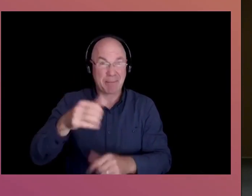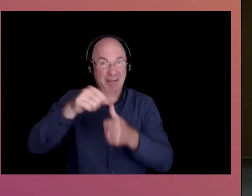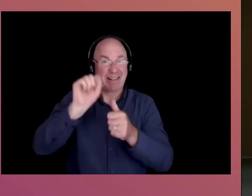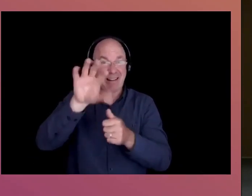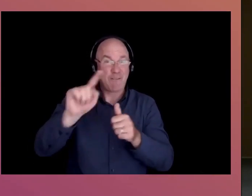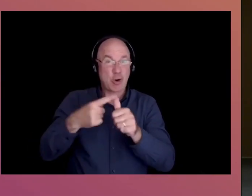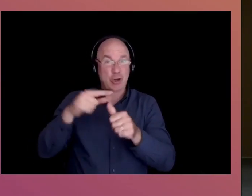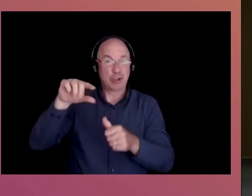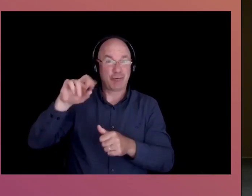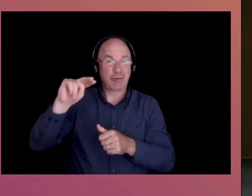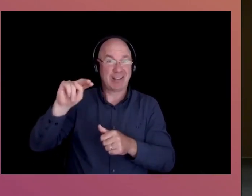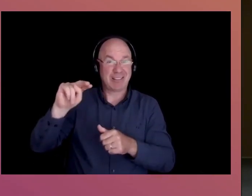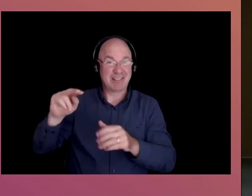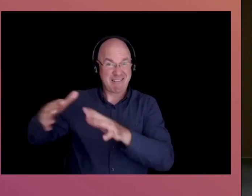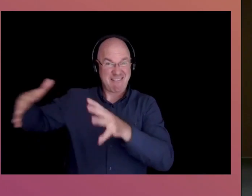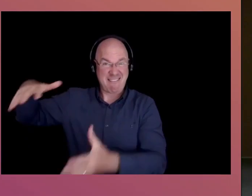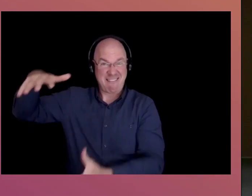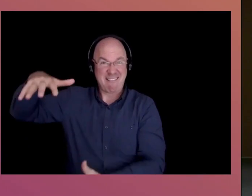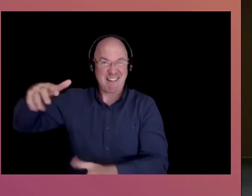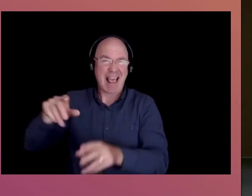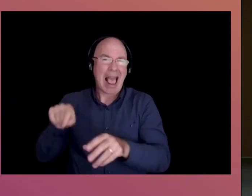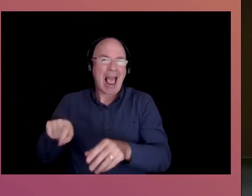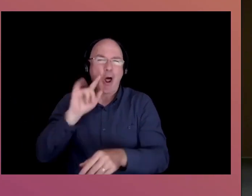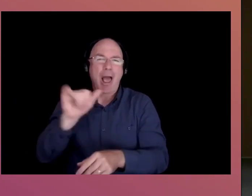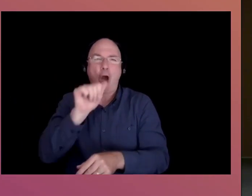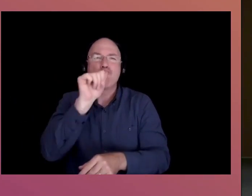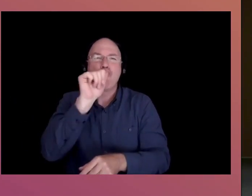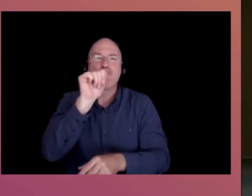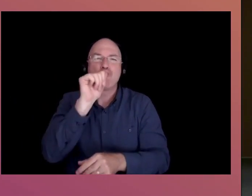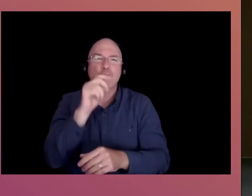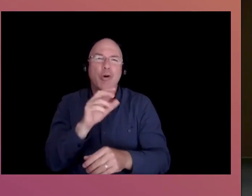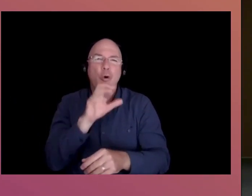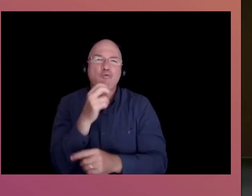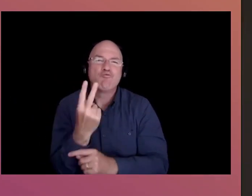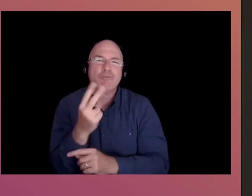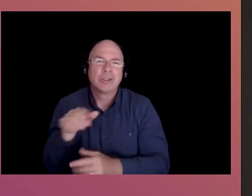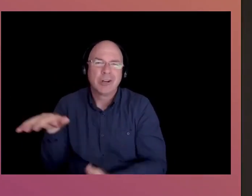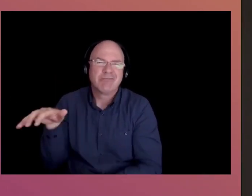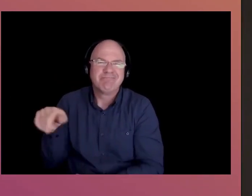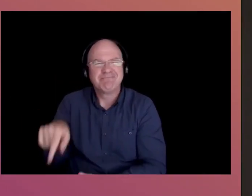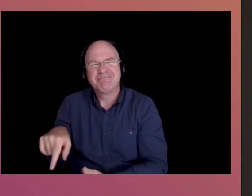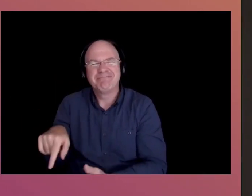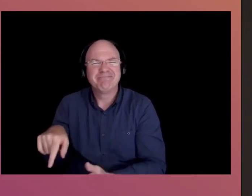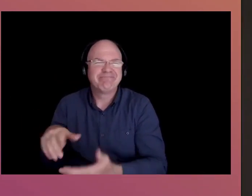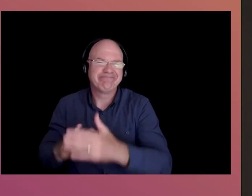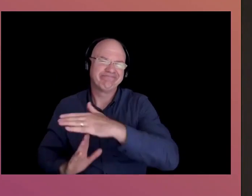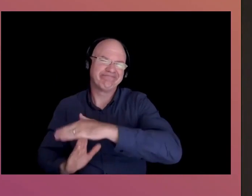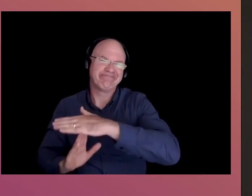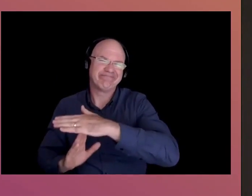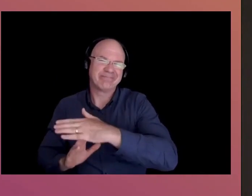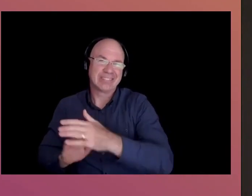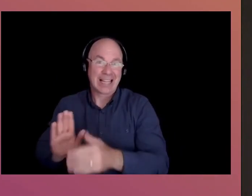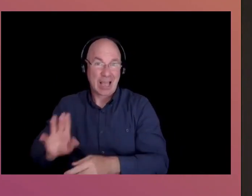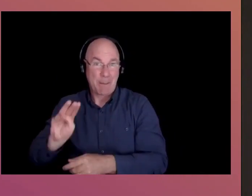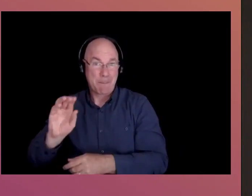was like a two-year-old baby. So the motor was also challenging. But the